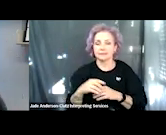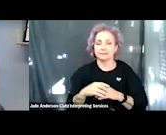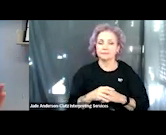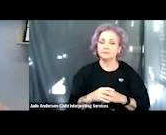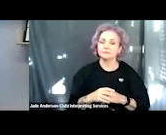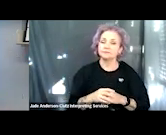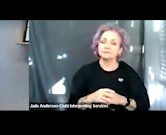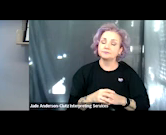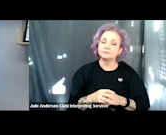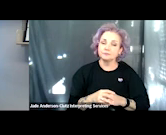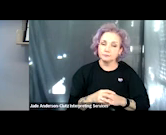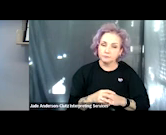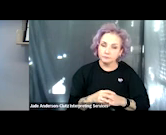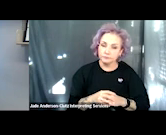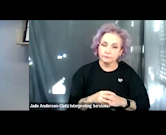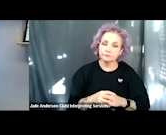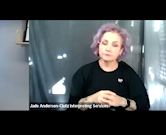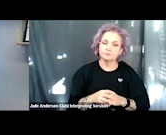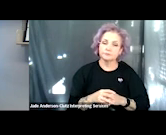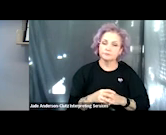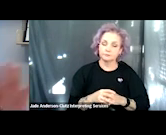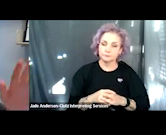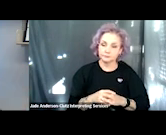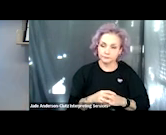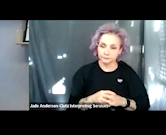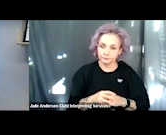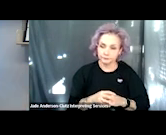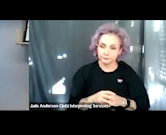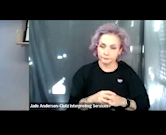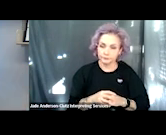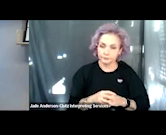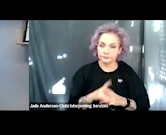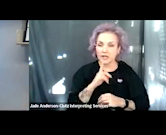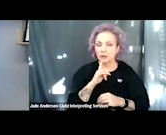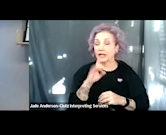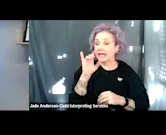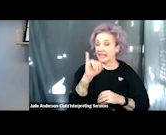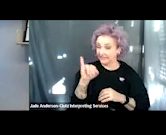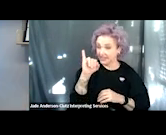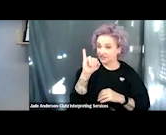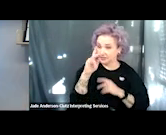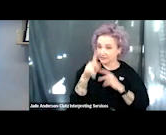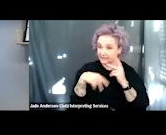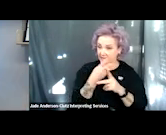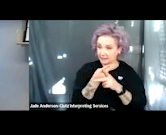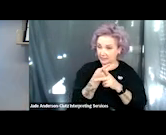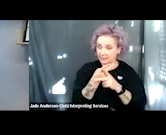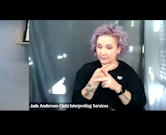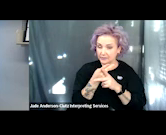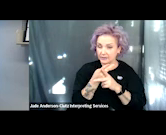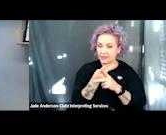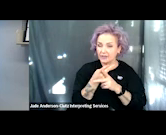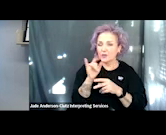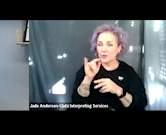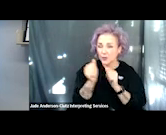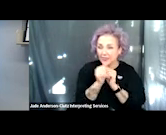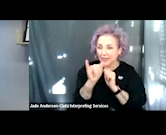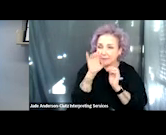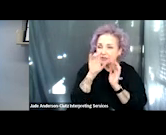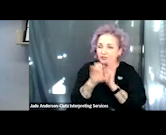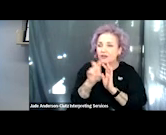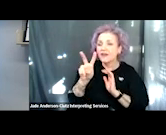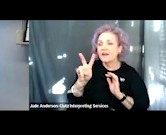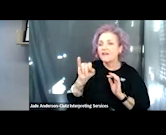autism, there's so many different ones. So I'm just going to quickly say I'm referring to viral infections with this little icon here,